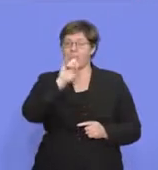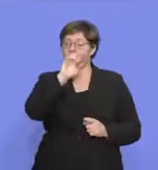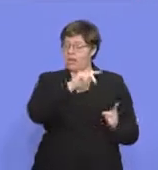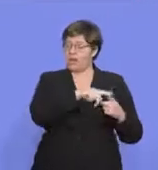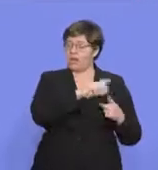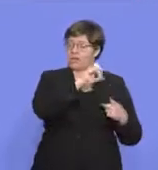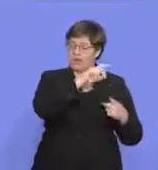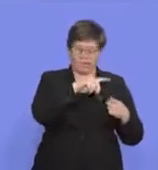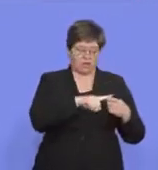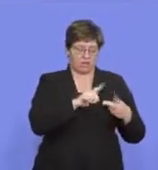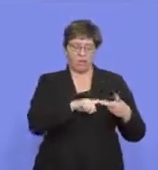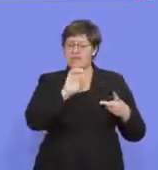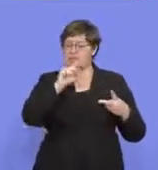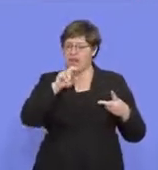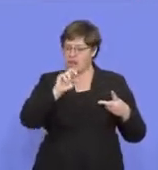is spinal nerves.